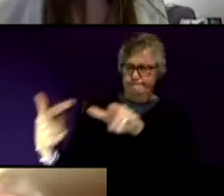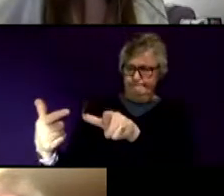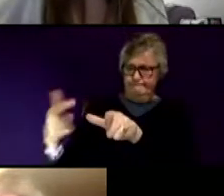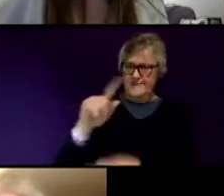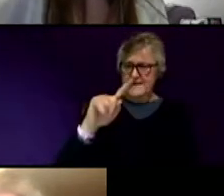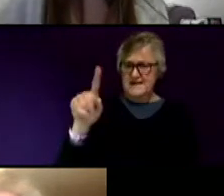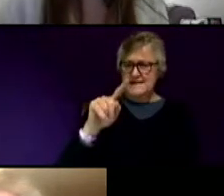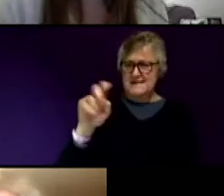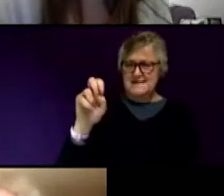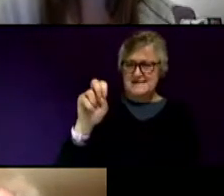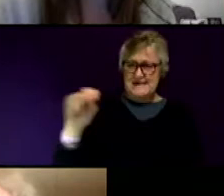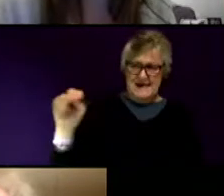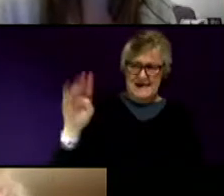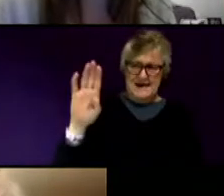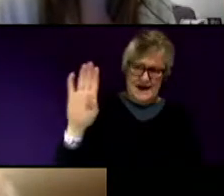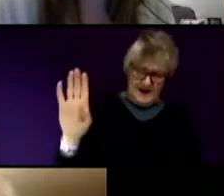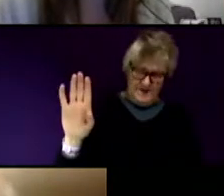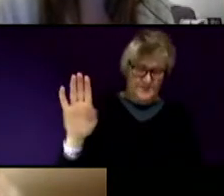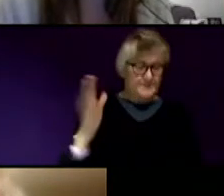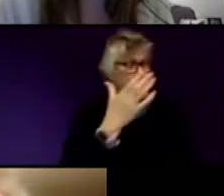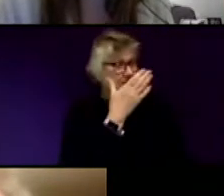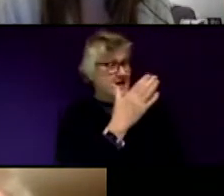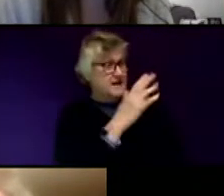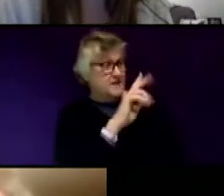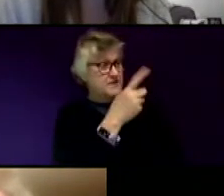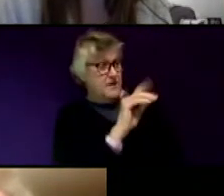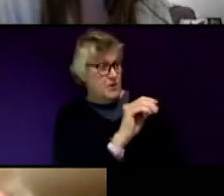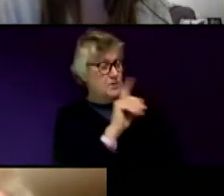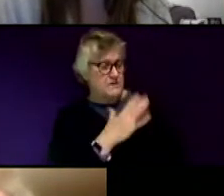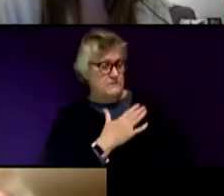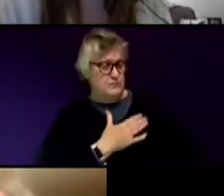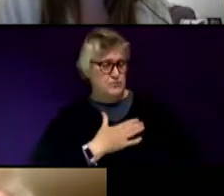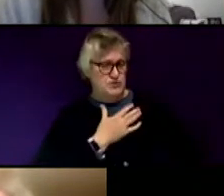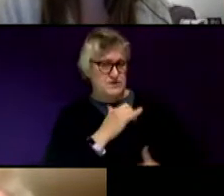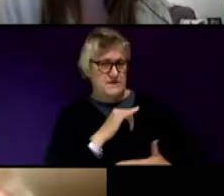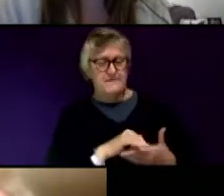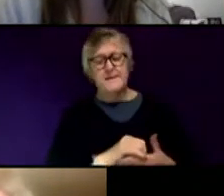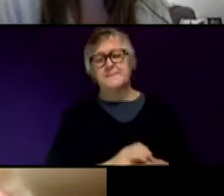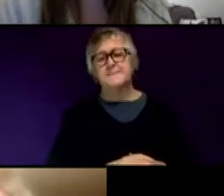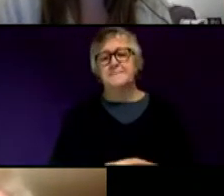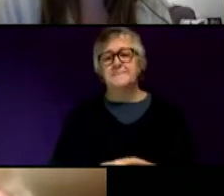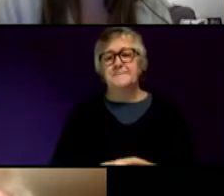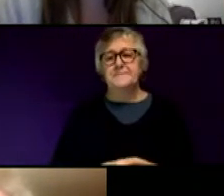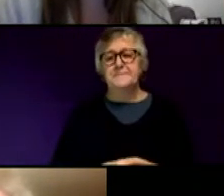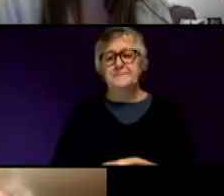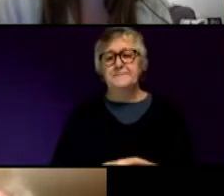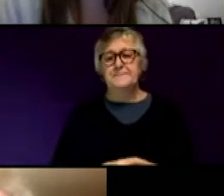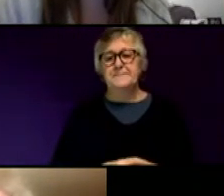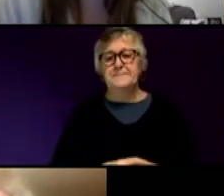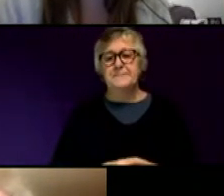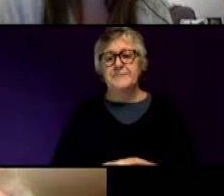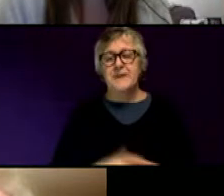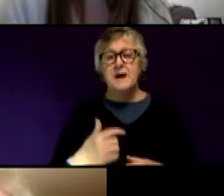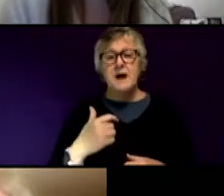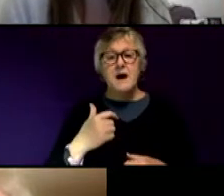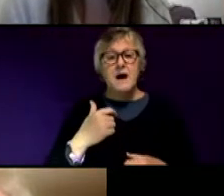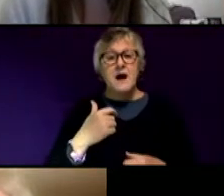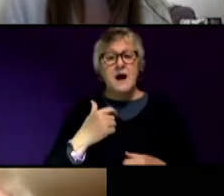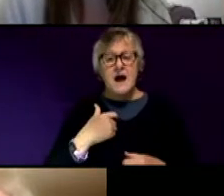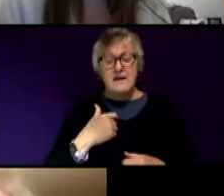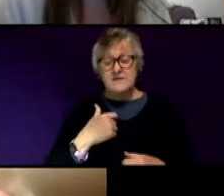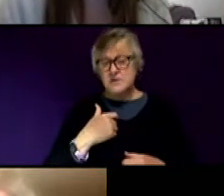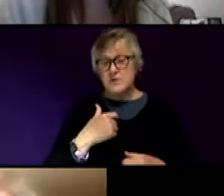Thanks, Theo. I appreciate that. I was going to, on behalf of the